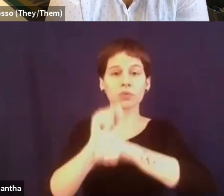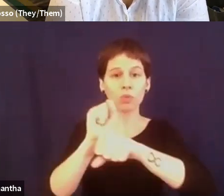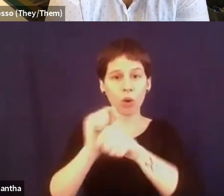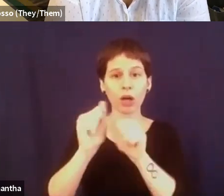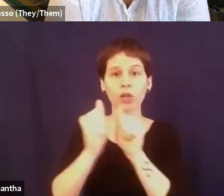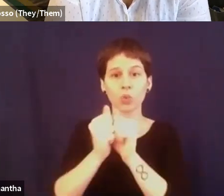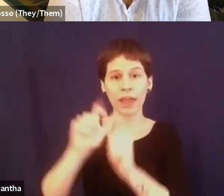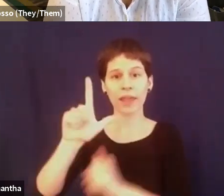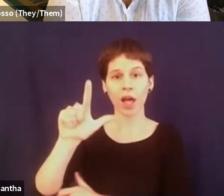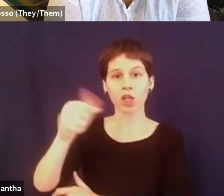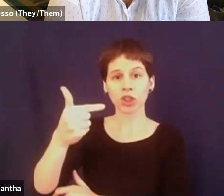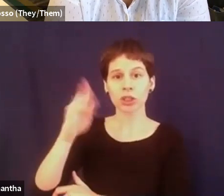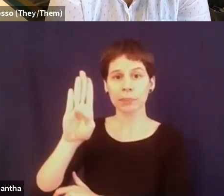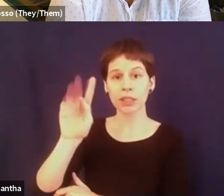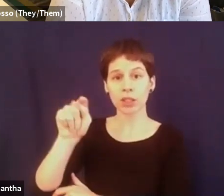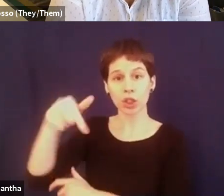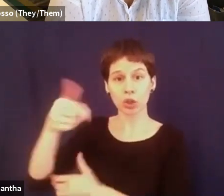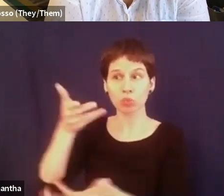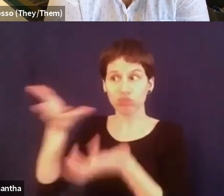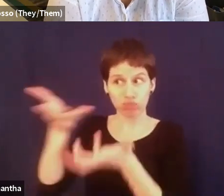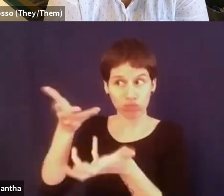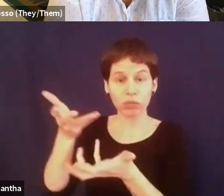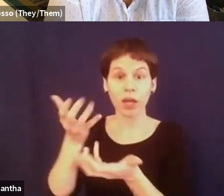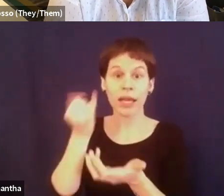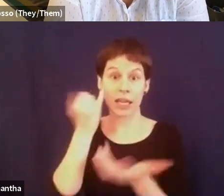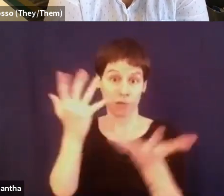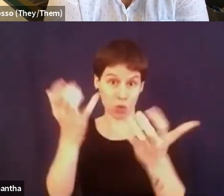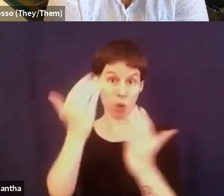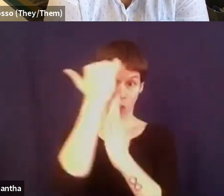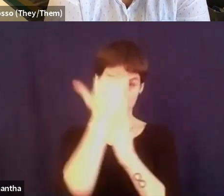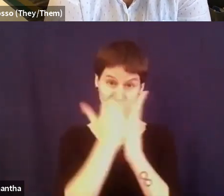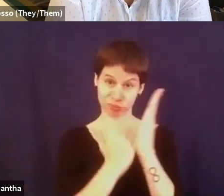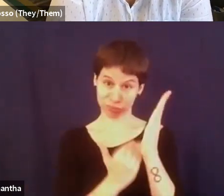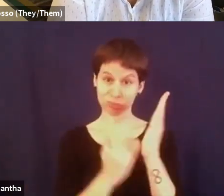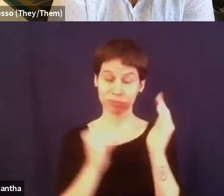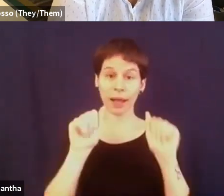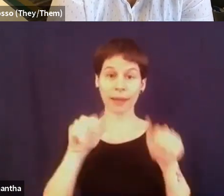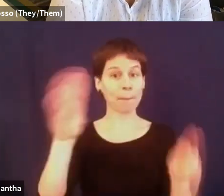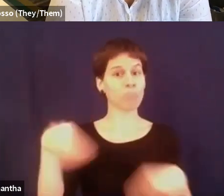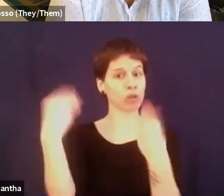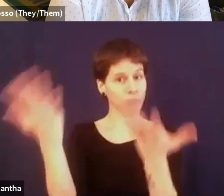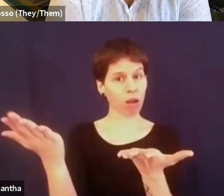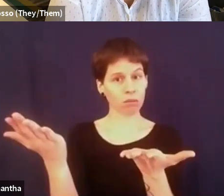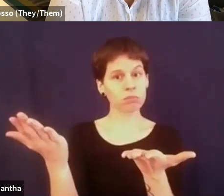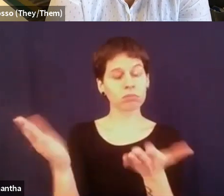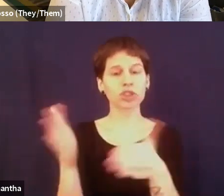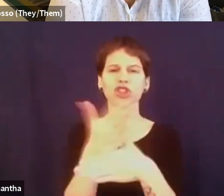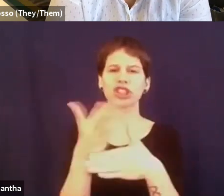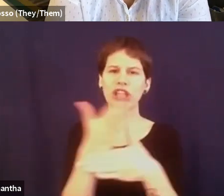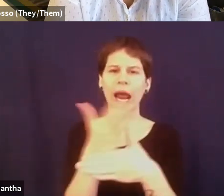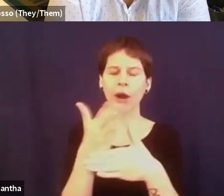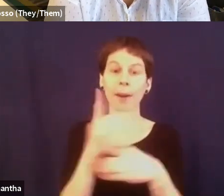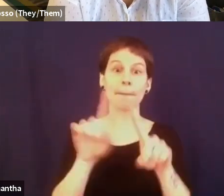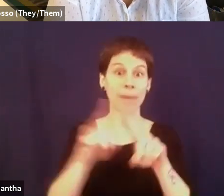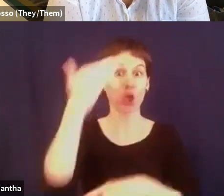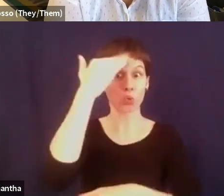youth. So, you know, if you really want an exhaustive list, I'm happy to walk through that with you and share that, but know that that exists out